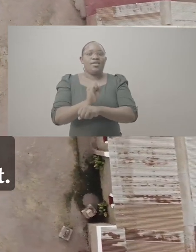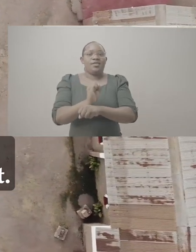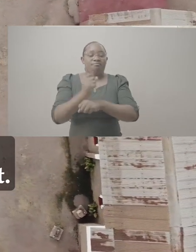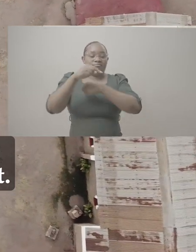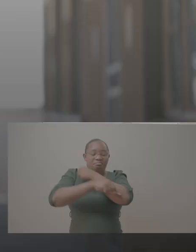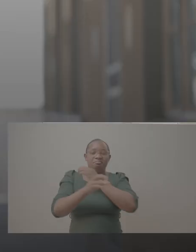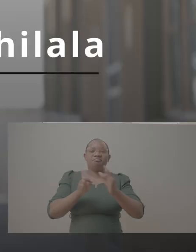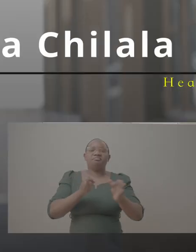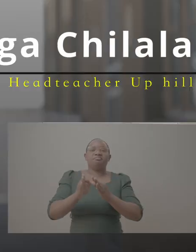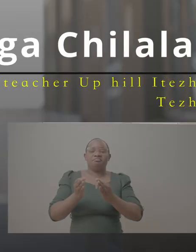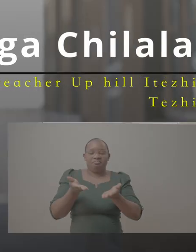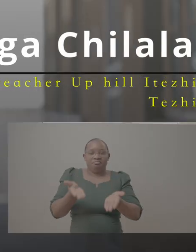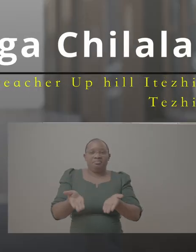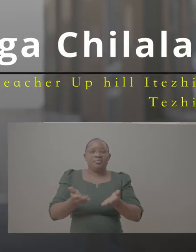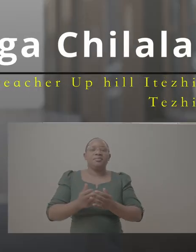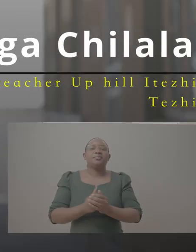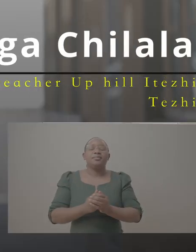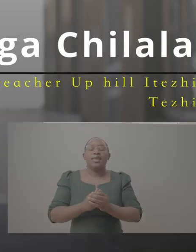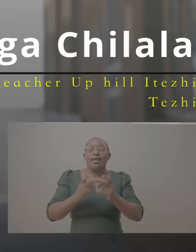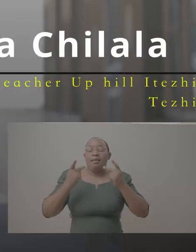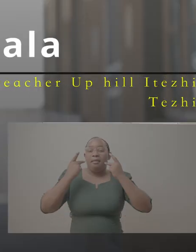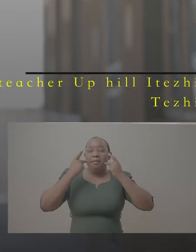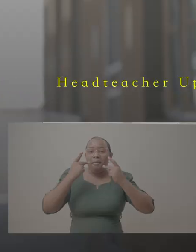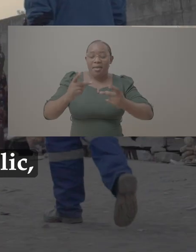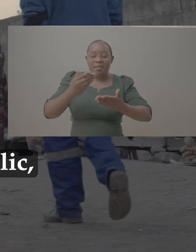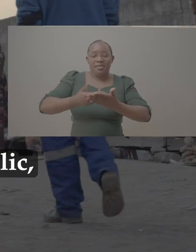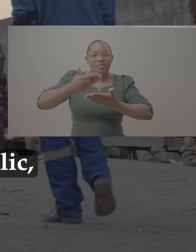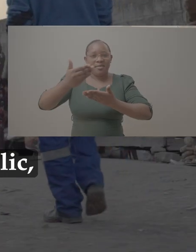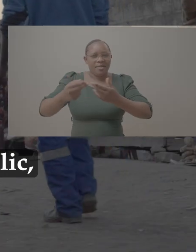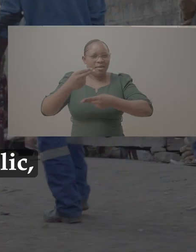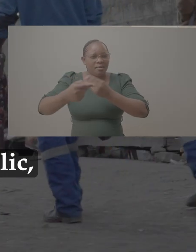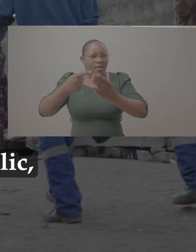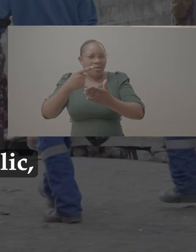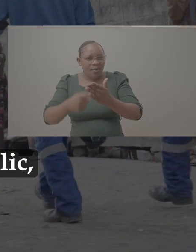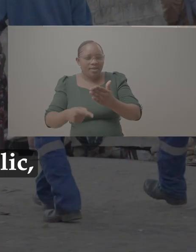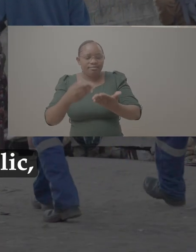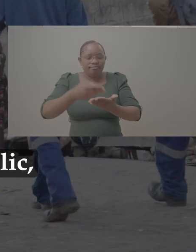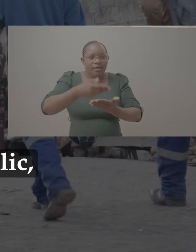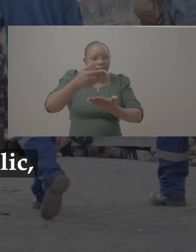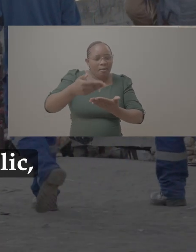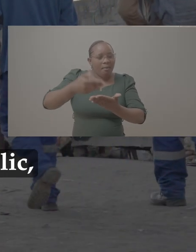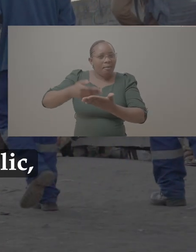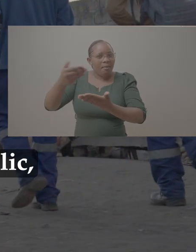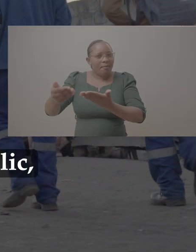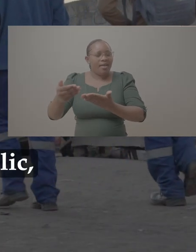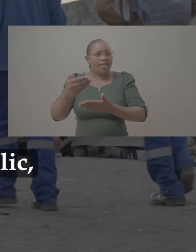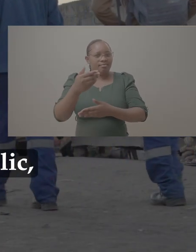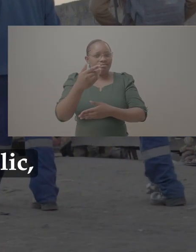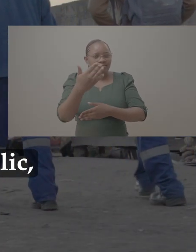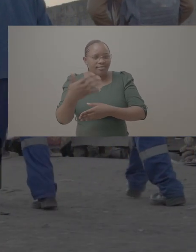public procurement. Public procurement is where you are procuring things for the